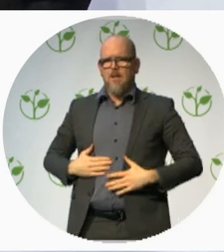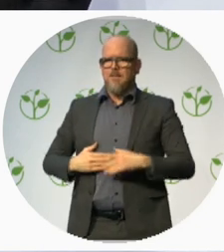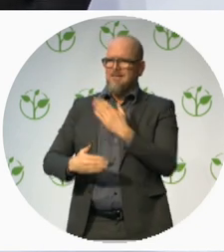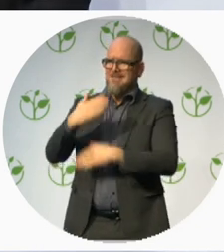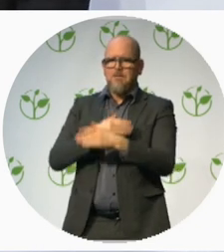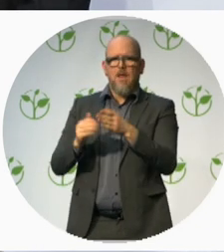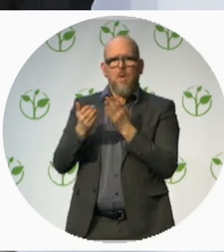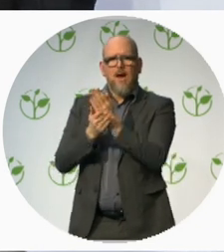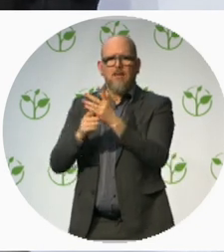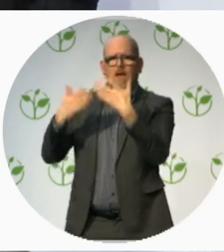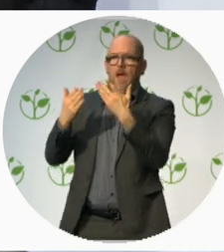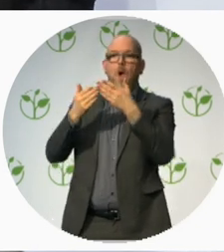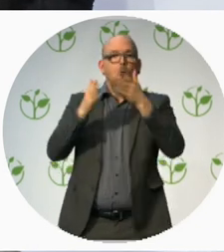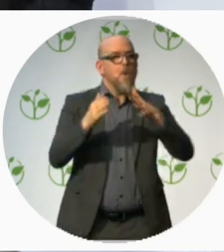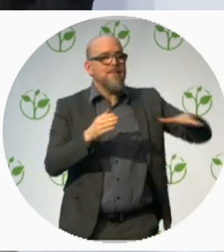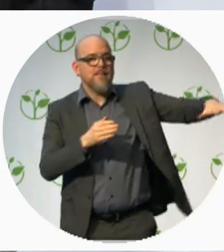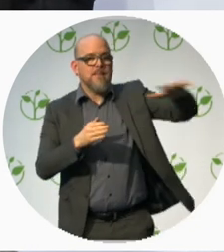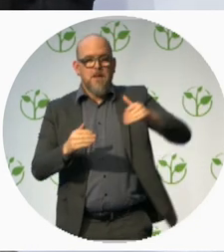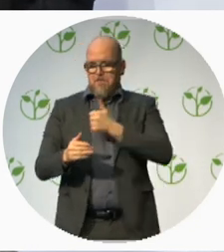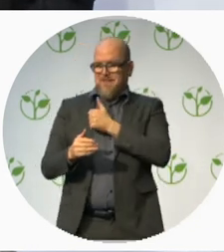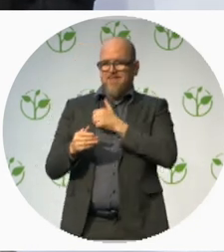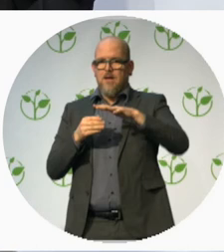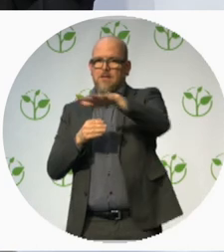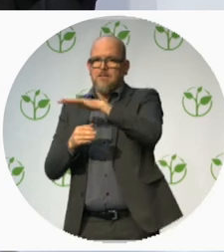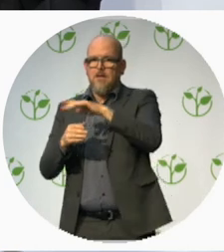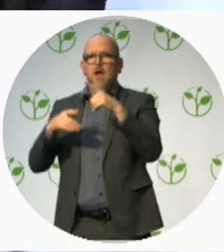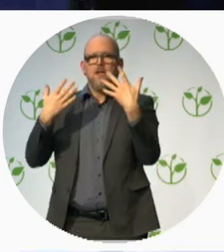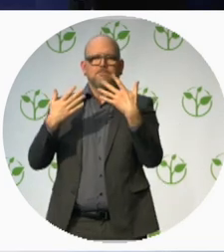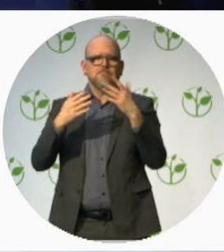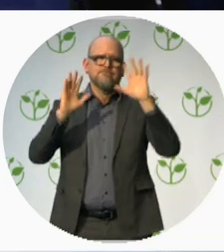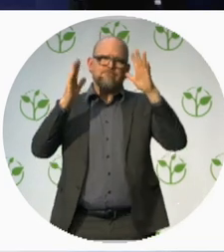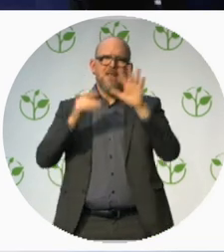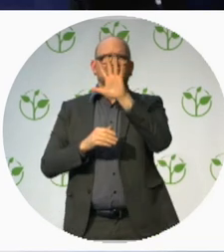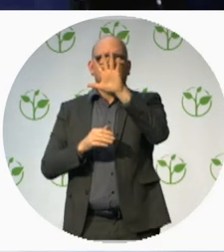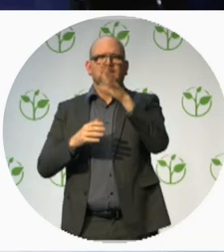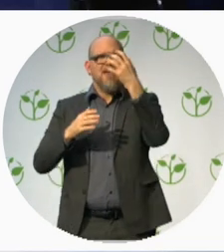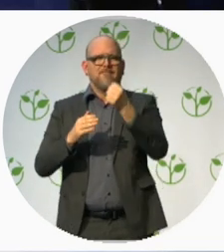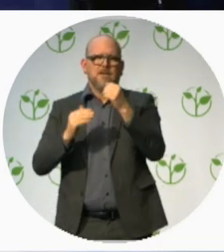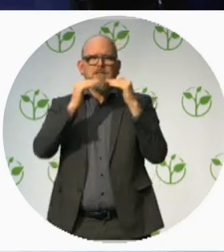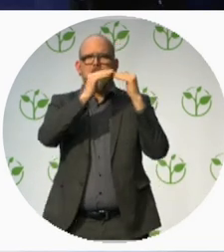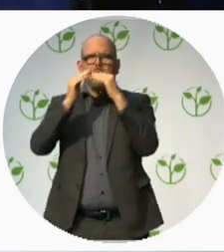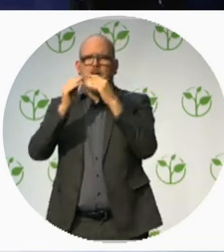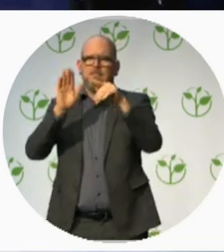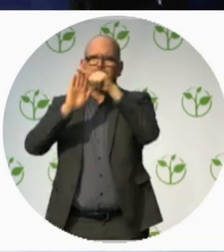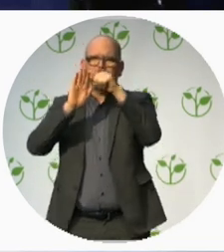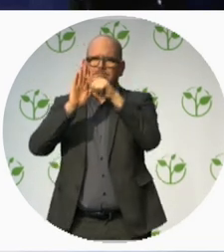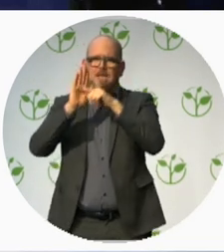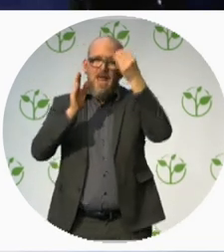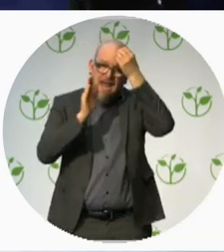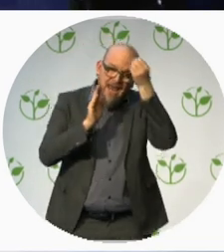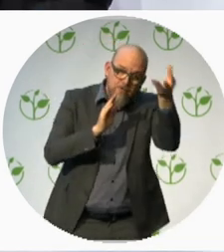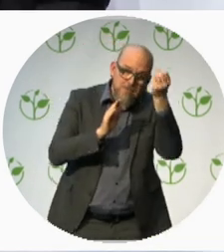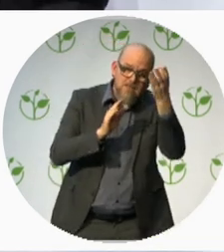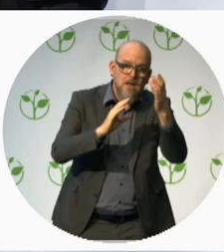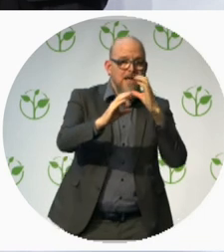Act determines five standards: design of public spaces, employment, information communication, transport,